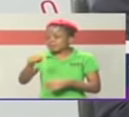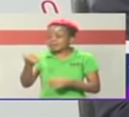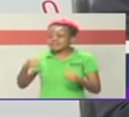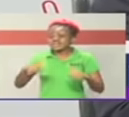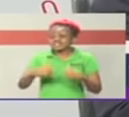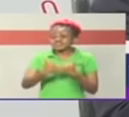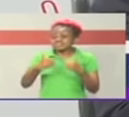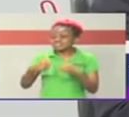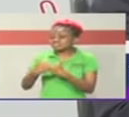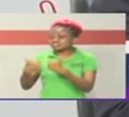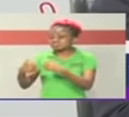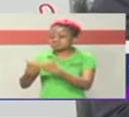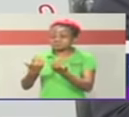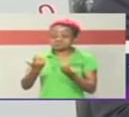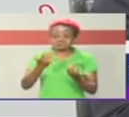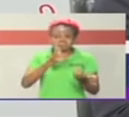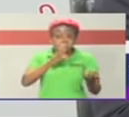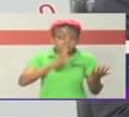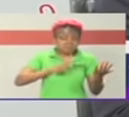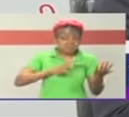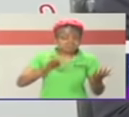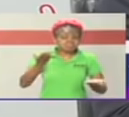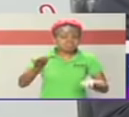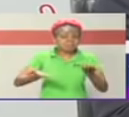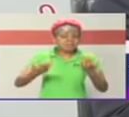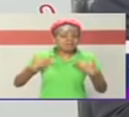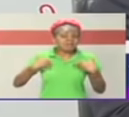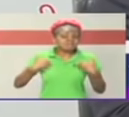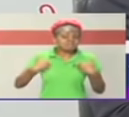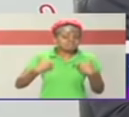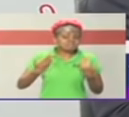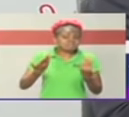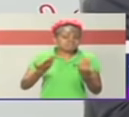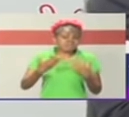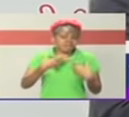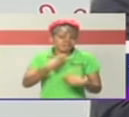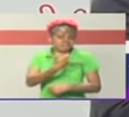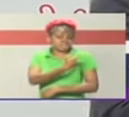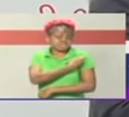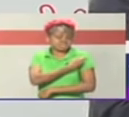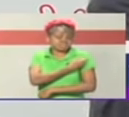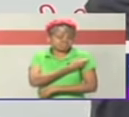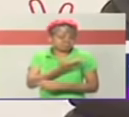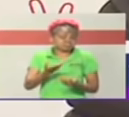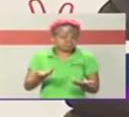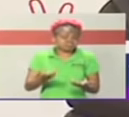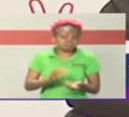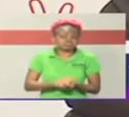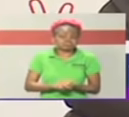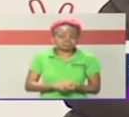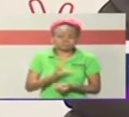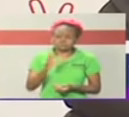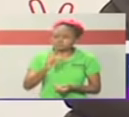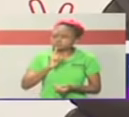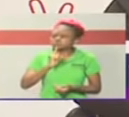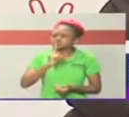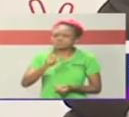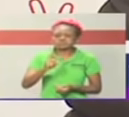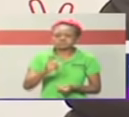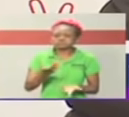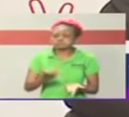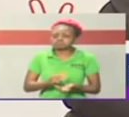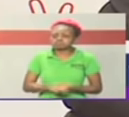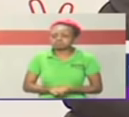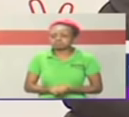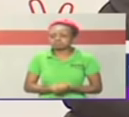that women may have after taking the vaccines? Okay, sure. Thank you, Al, for any additional